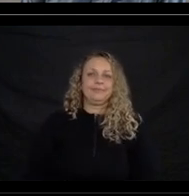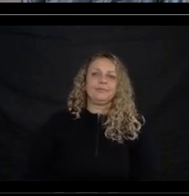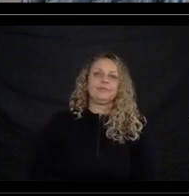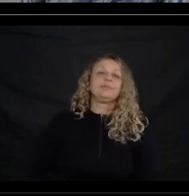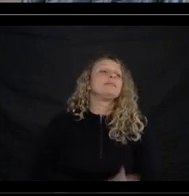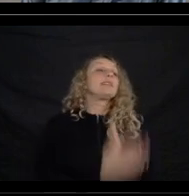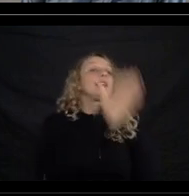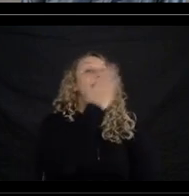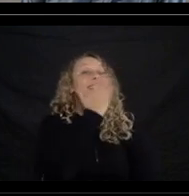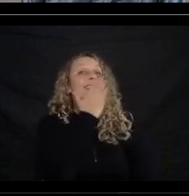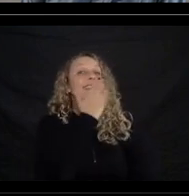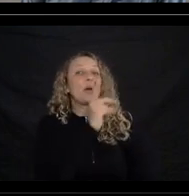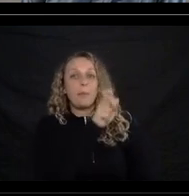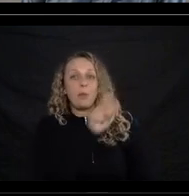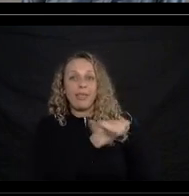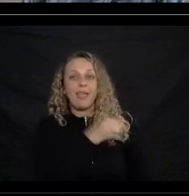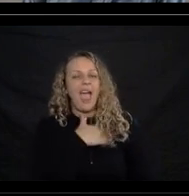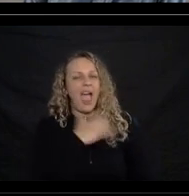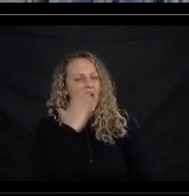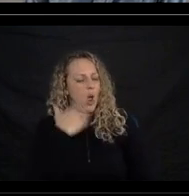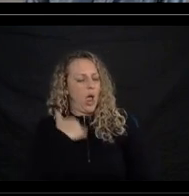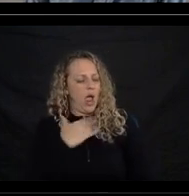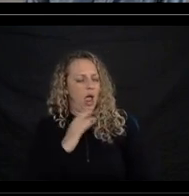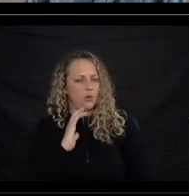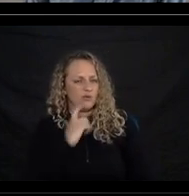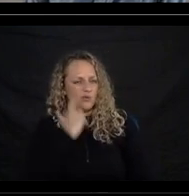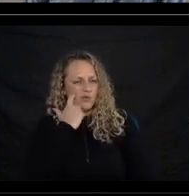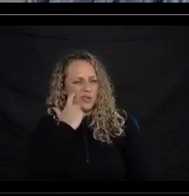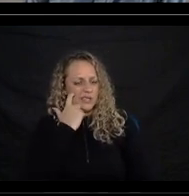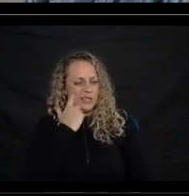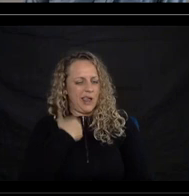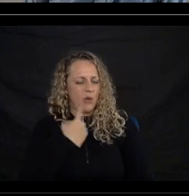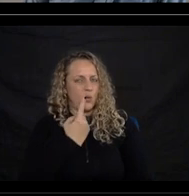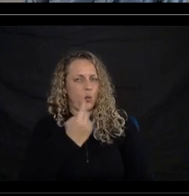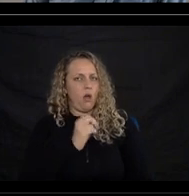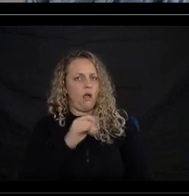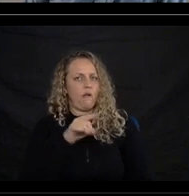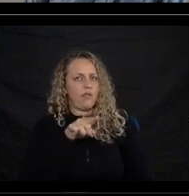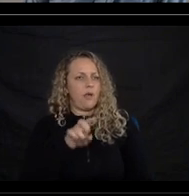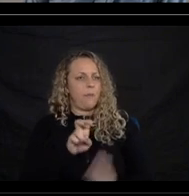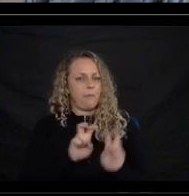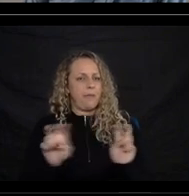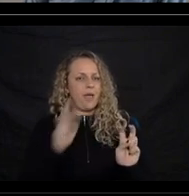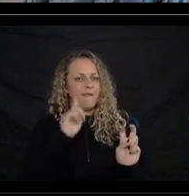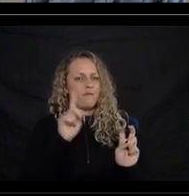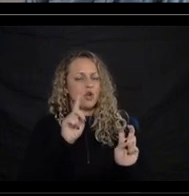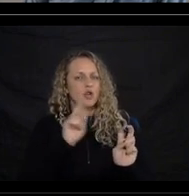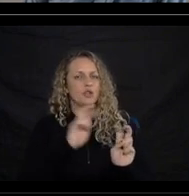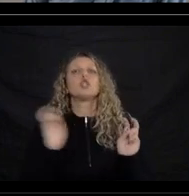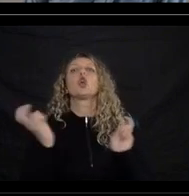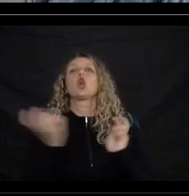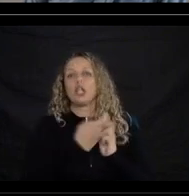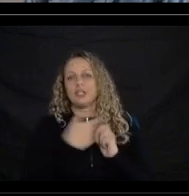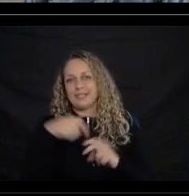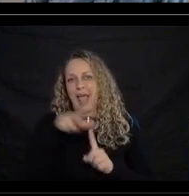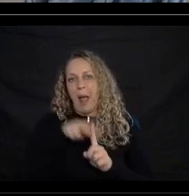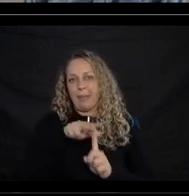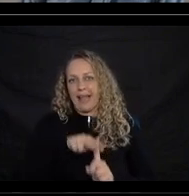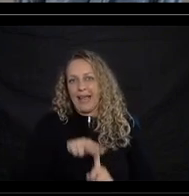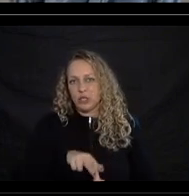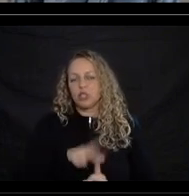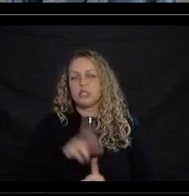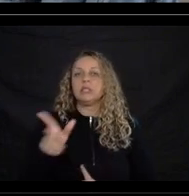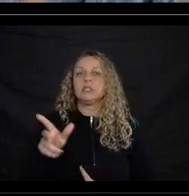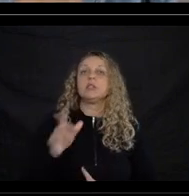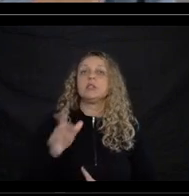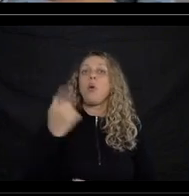Thank you, Kimberly. I know I was recently, I was one of the on a panel for Circle's applications. And